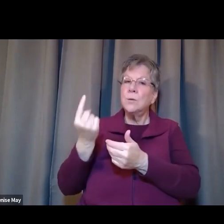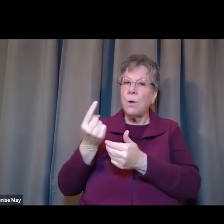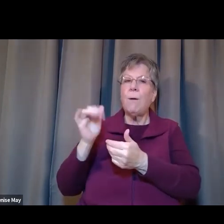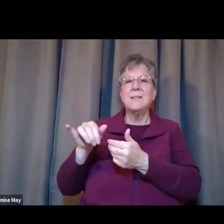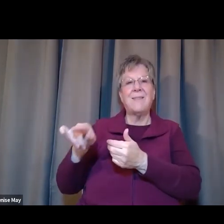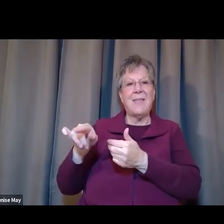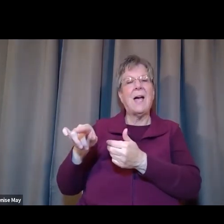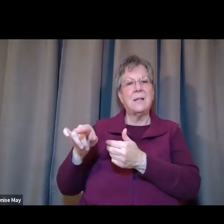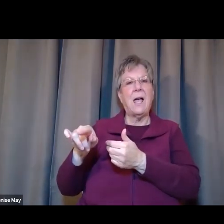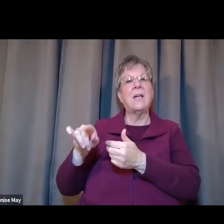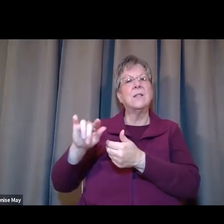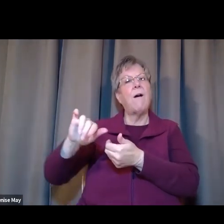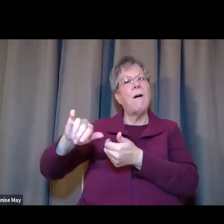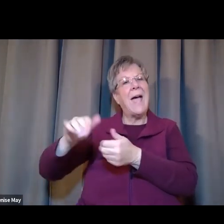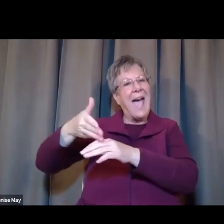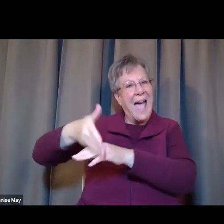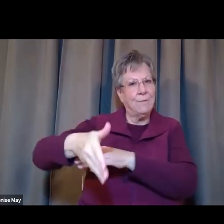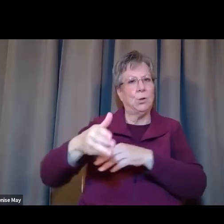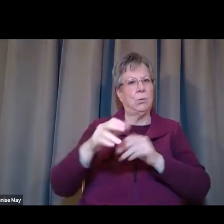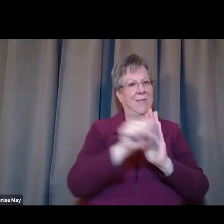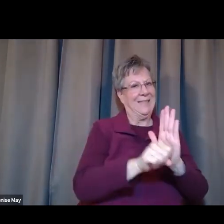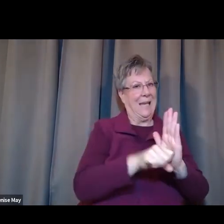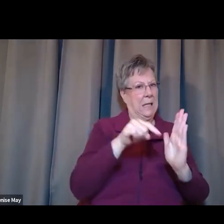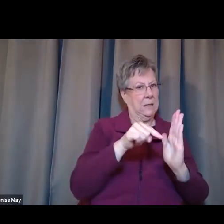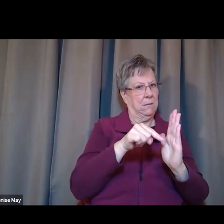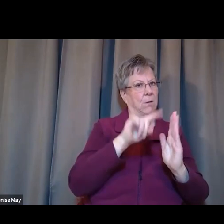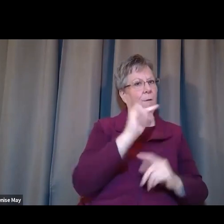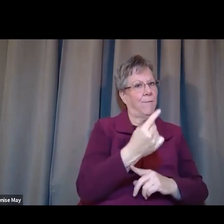has followed the states more or less,